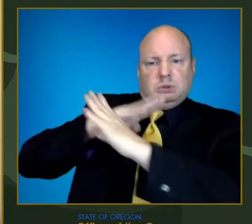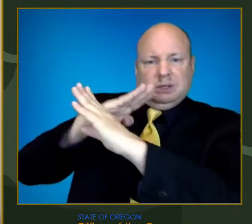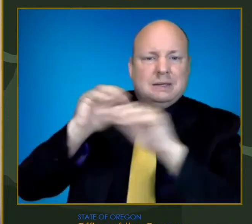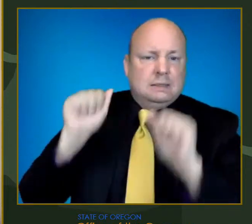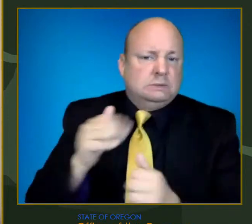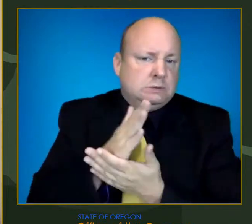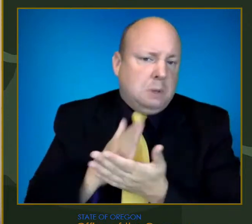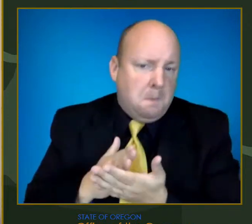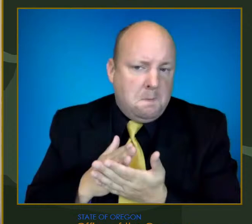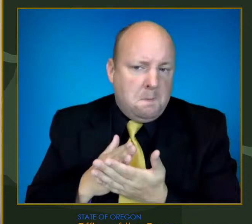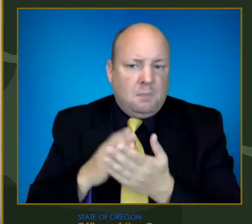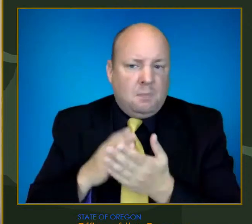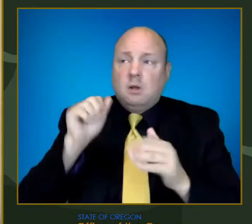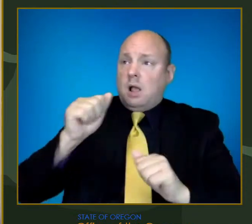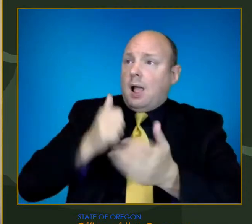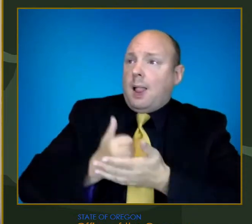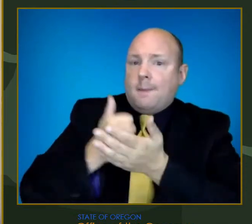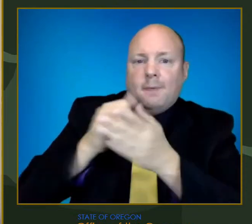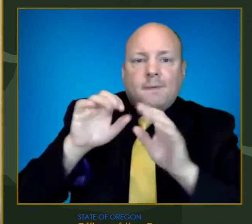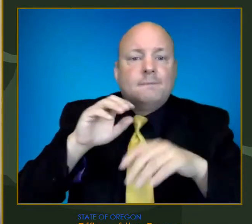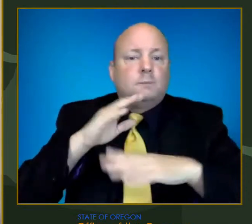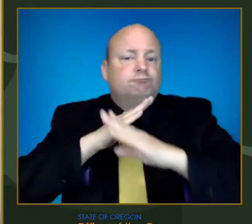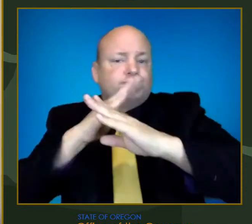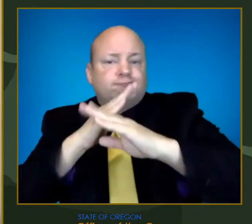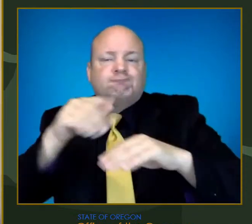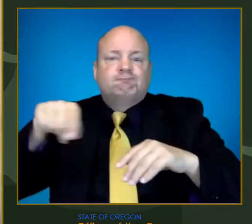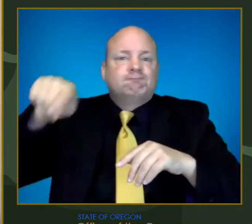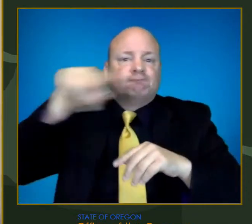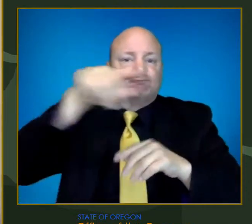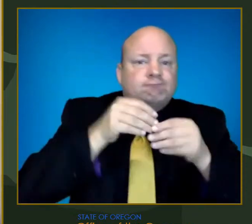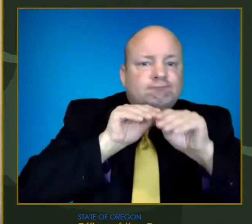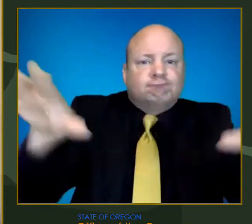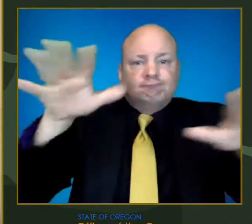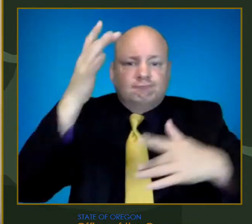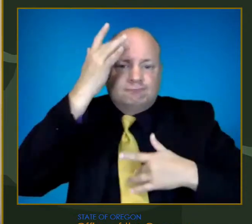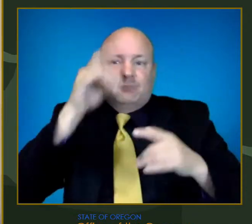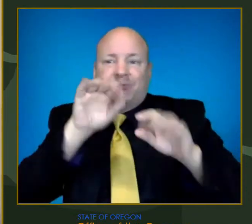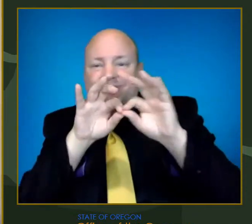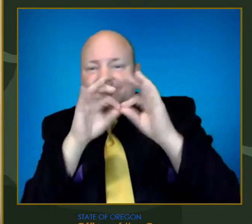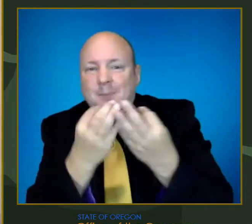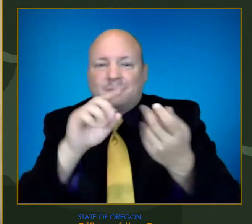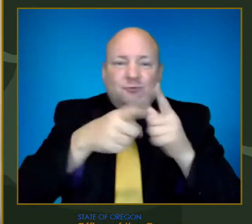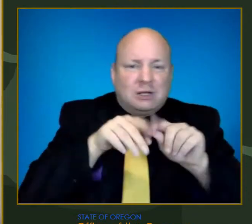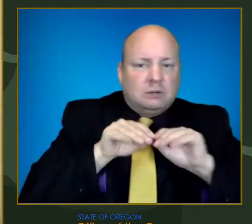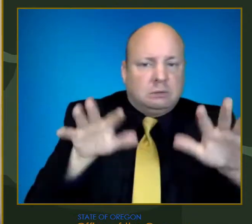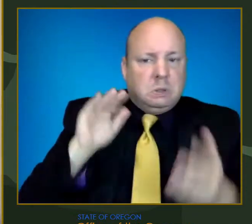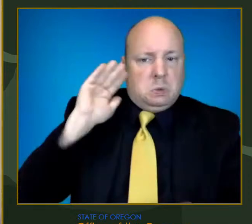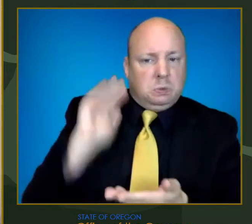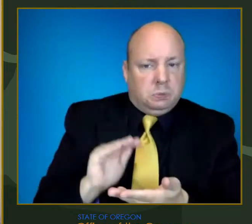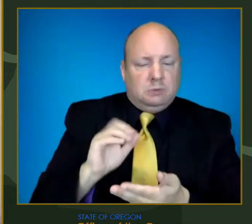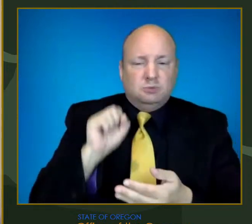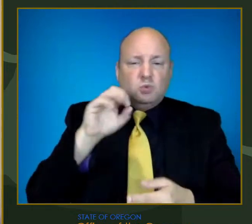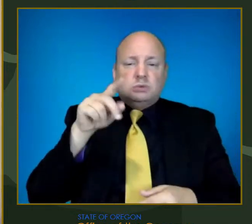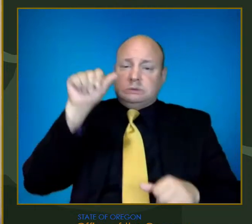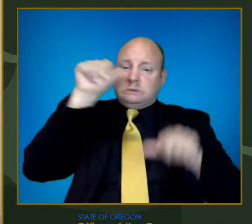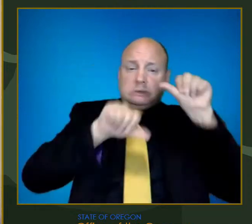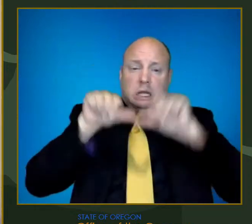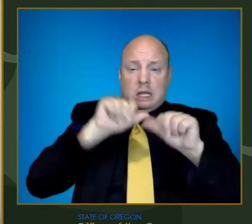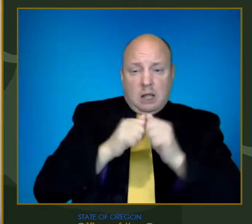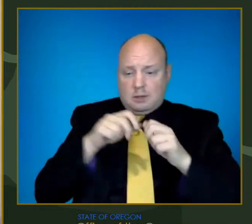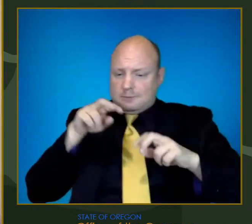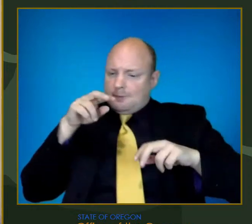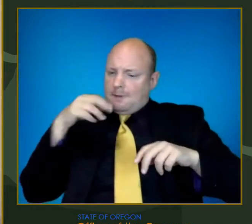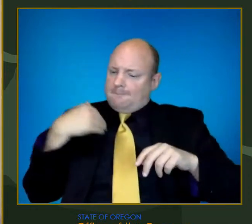to. Let me address the scientific basis for requiring masks. The virus that causes